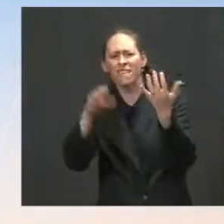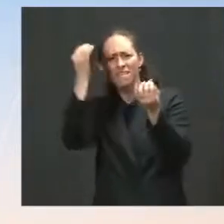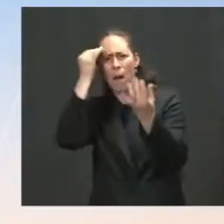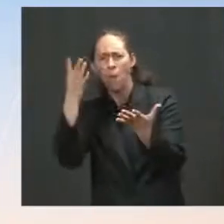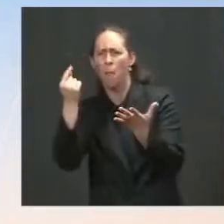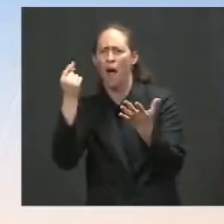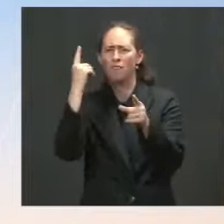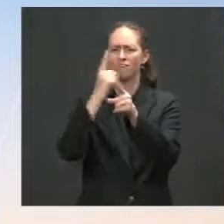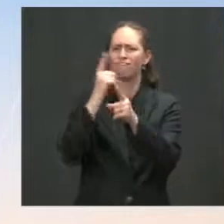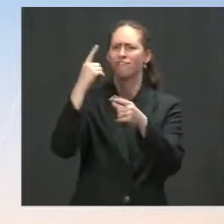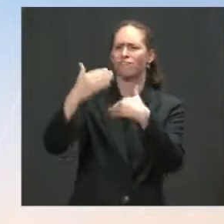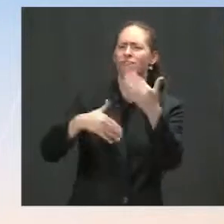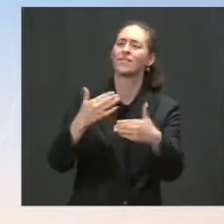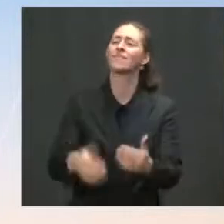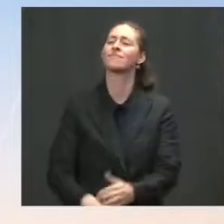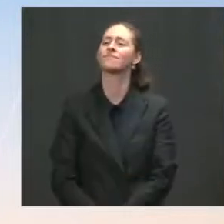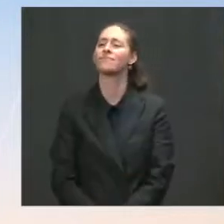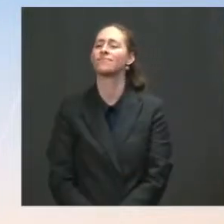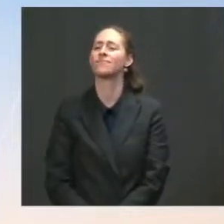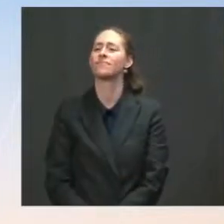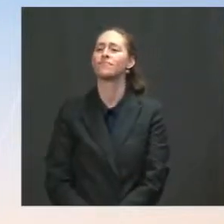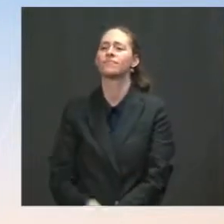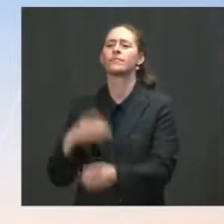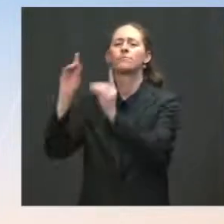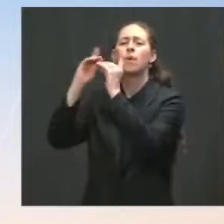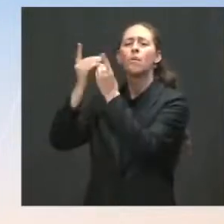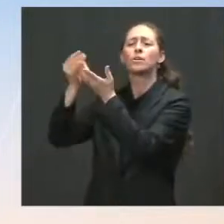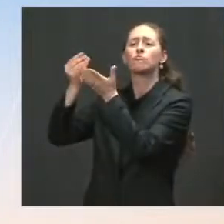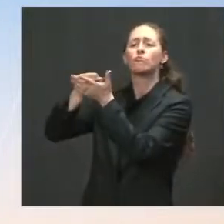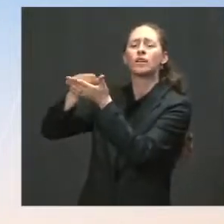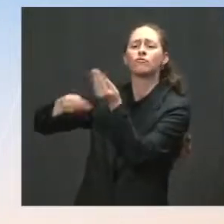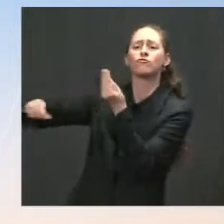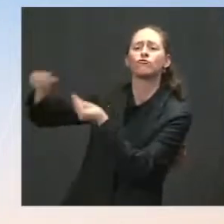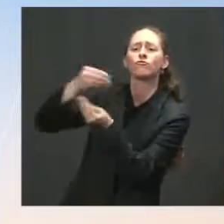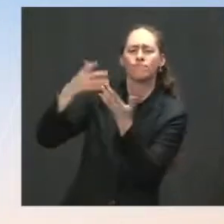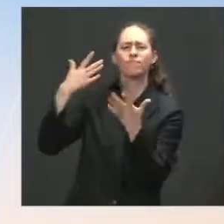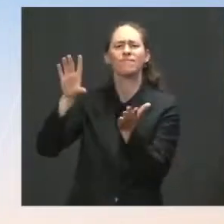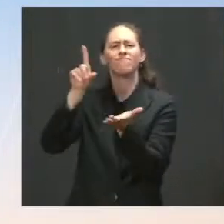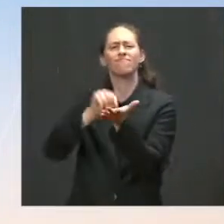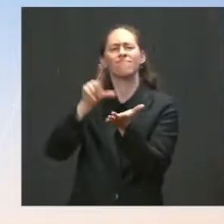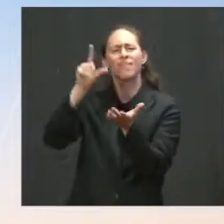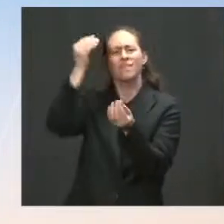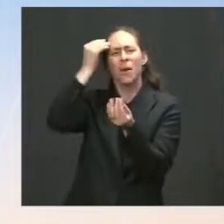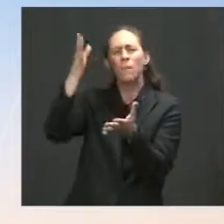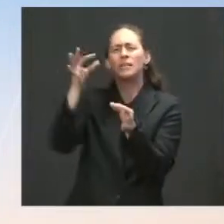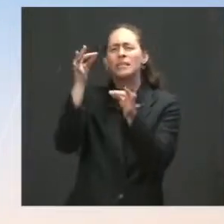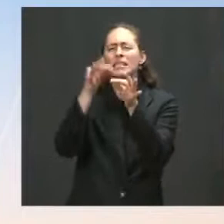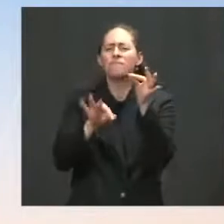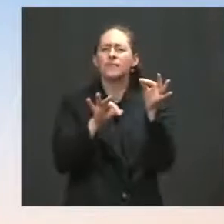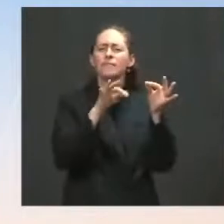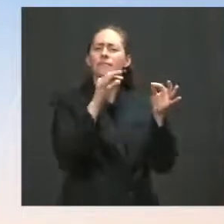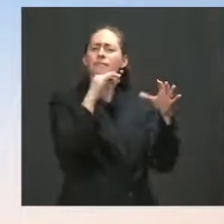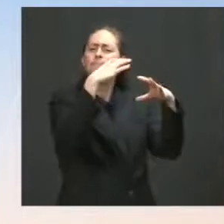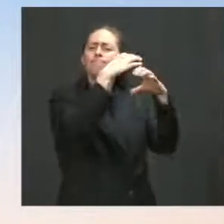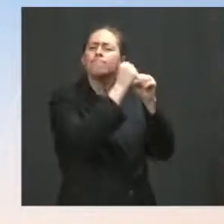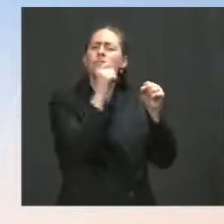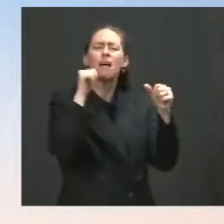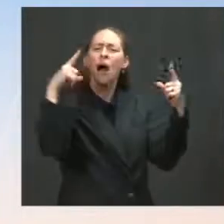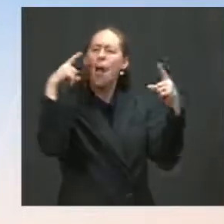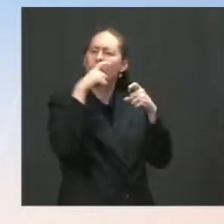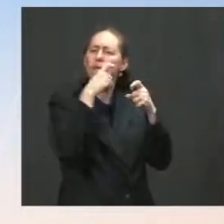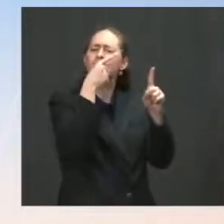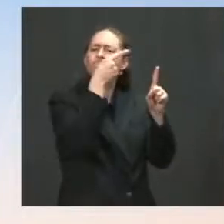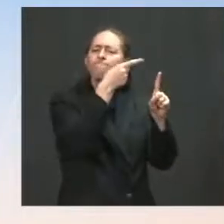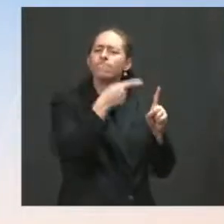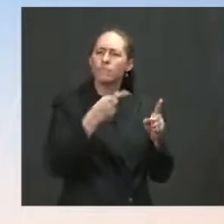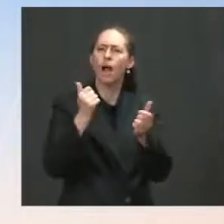simplified forms that are being used effectively by emergency rental assistance programs around the country. I think Ebony may have asked a